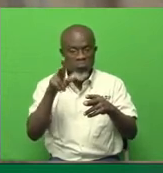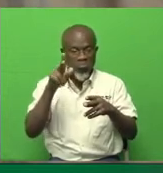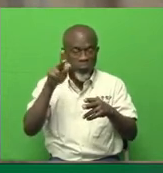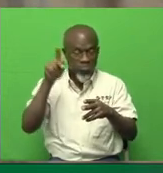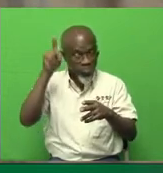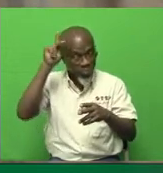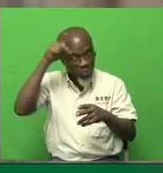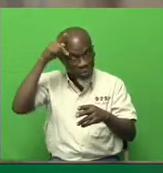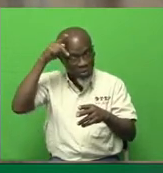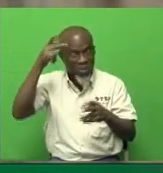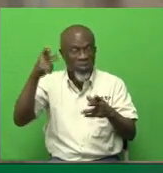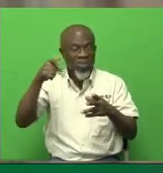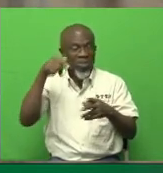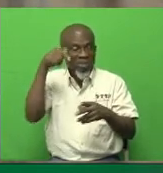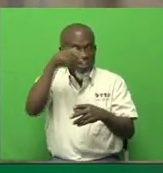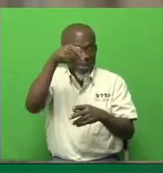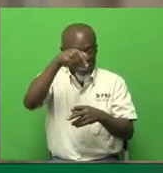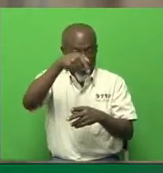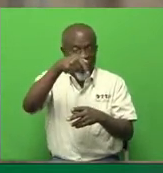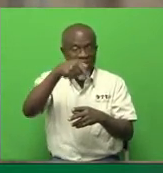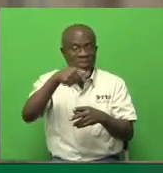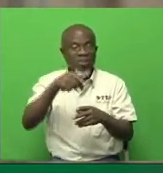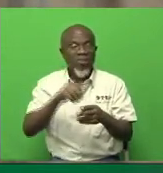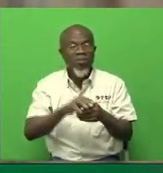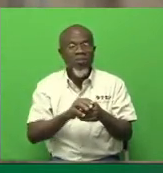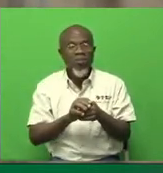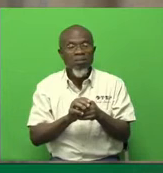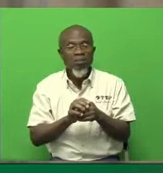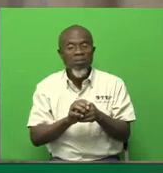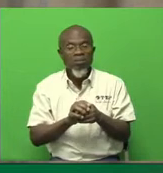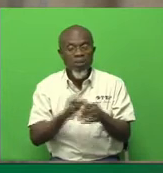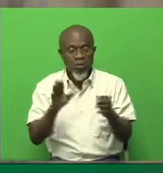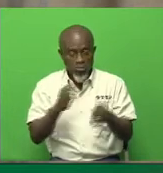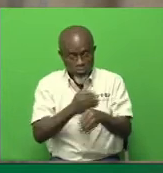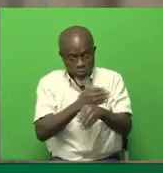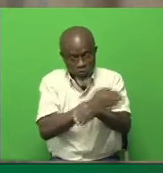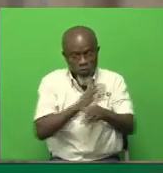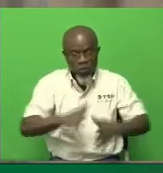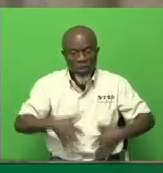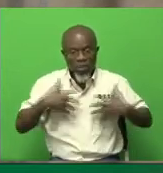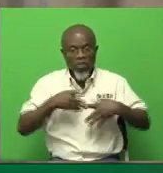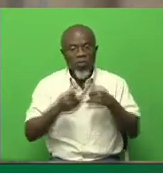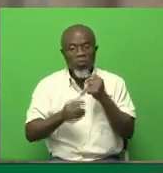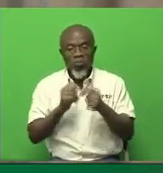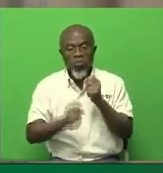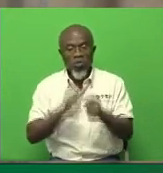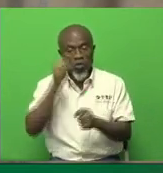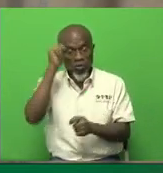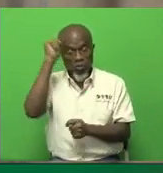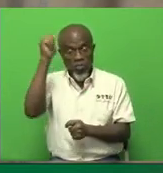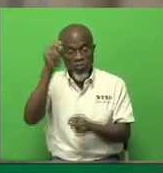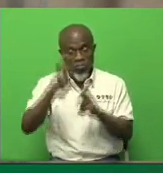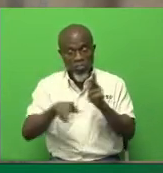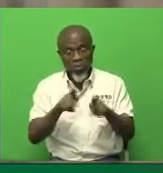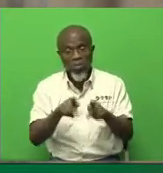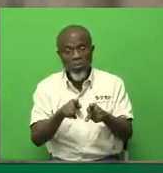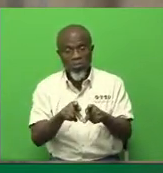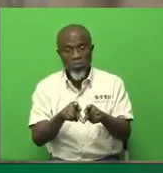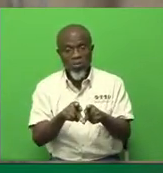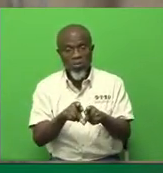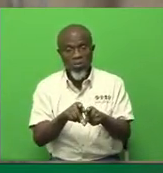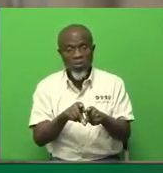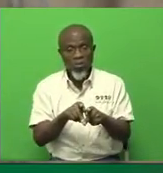increase the quality of life of the citizens of Trinidad and Tobago particularly as I have addressed it in the area of Public Utilities